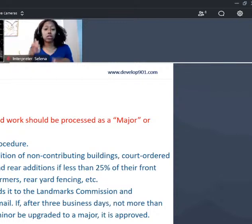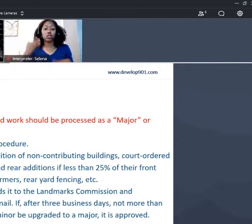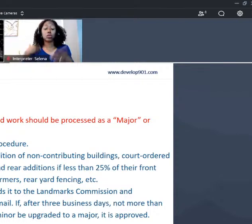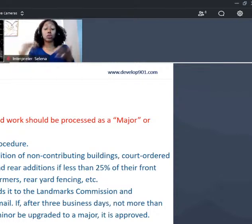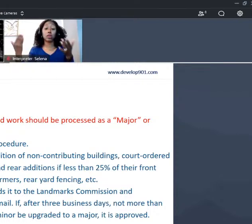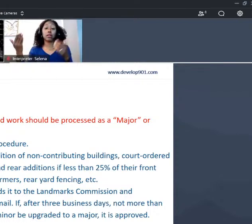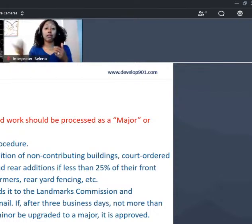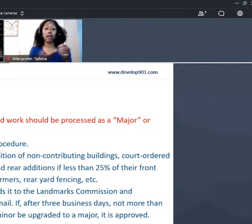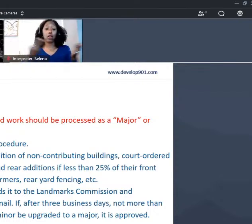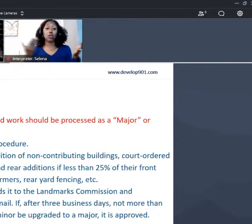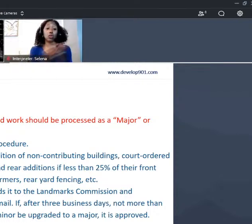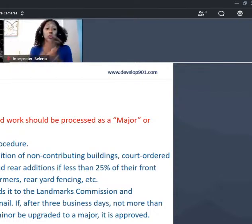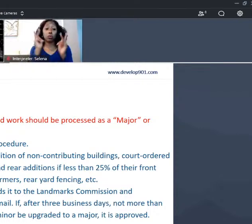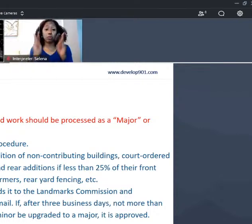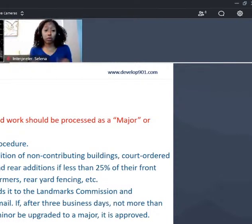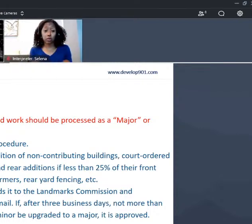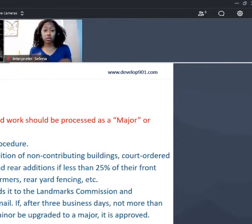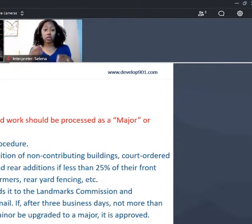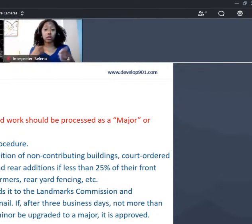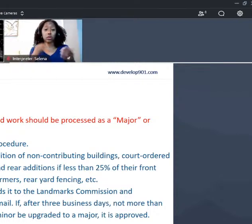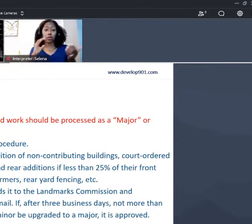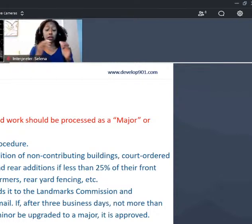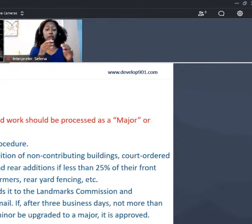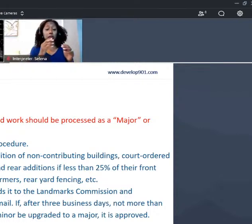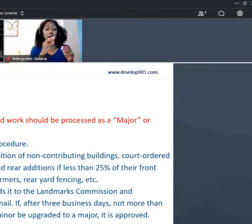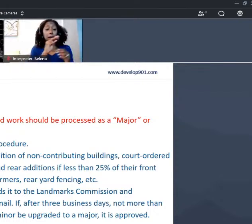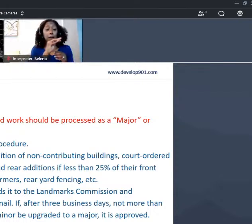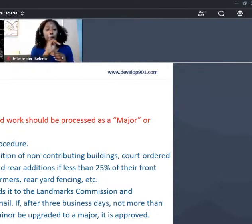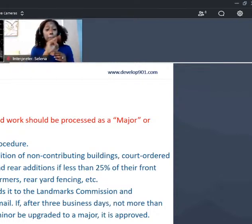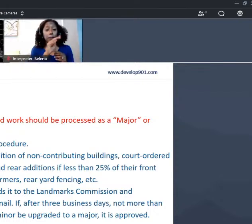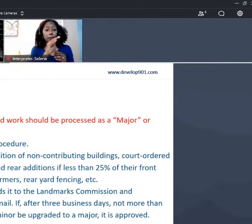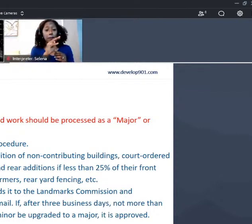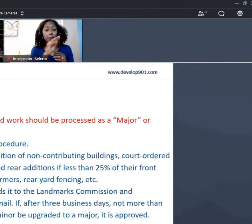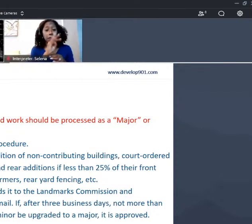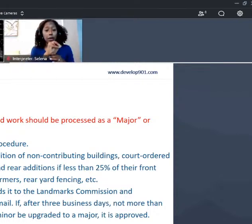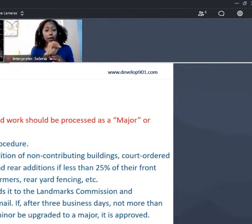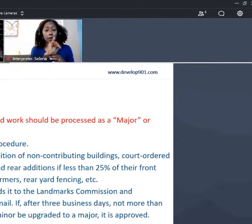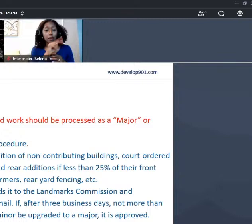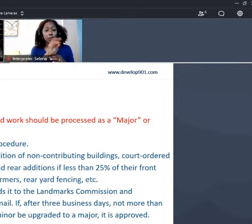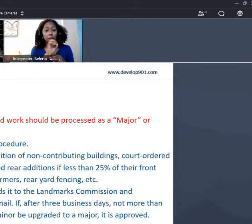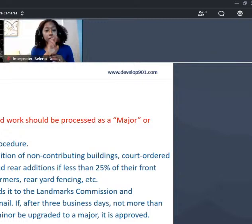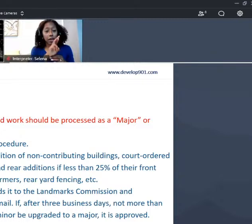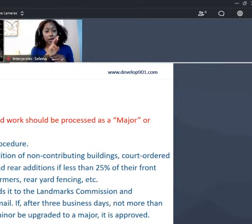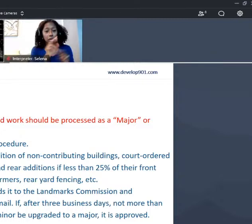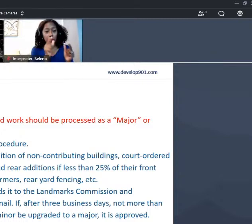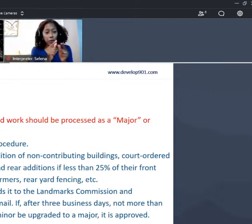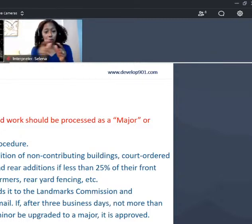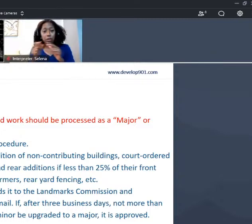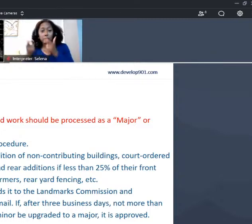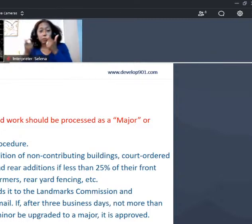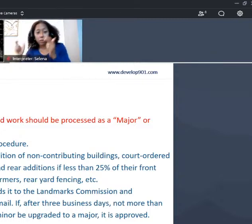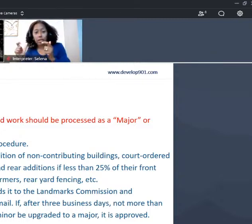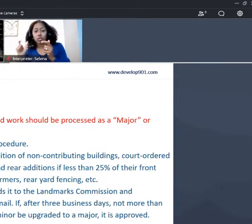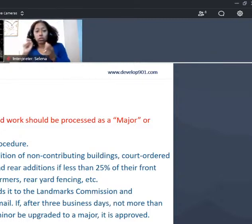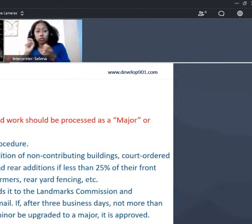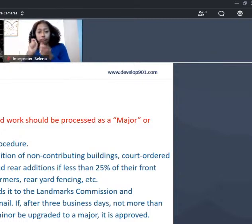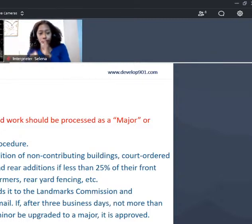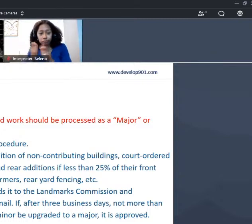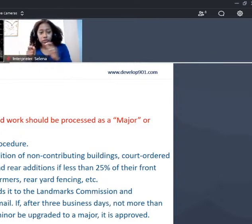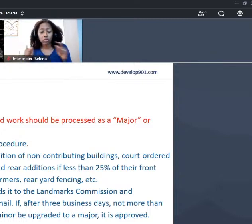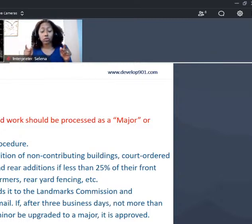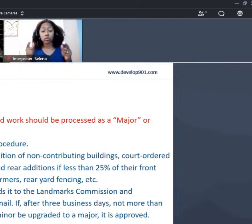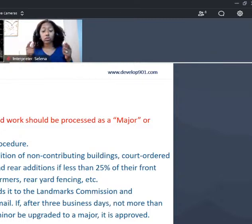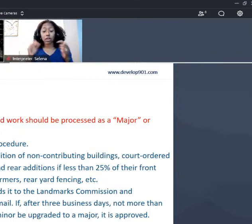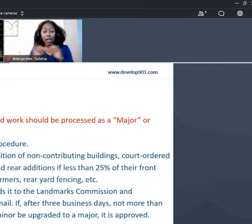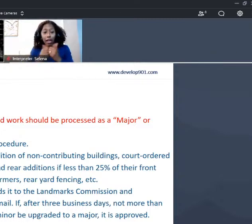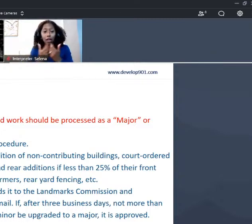created this minor versus major process to also streamline some of the process so we don't have a backlog of cases that have